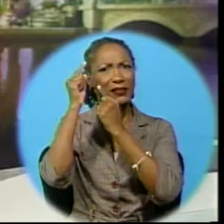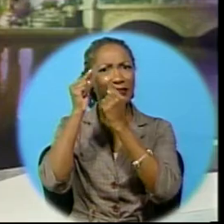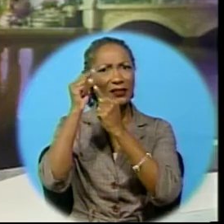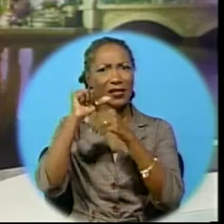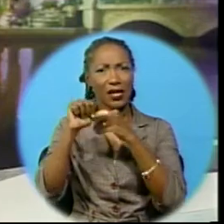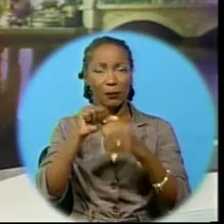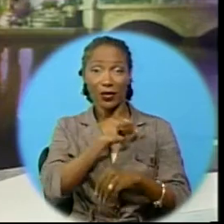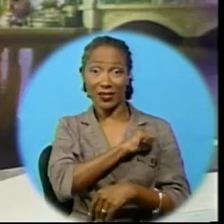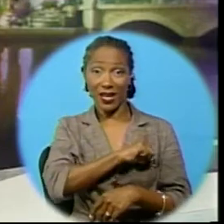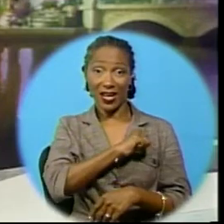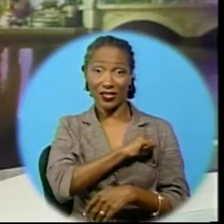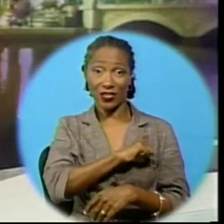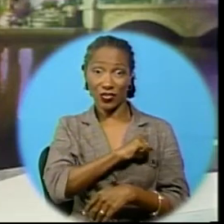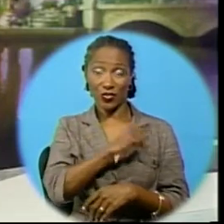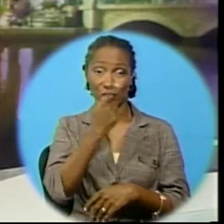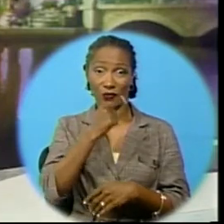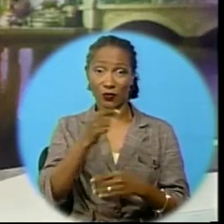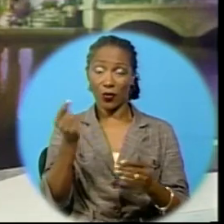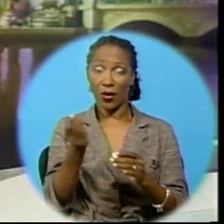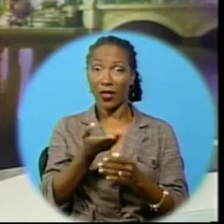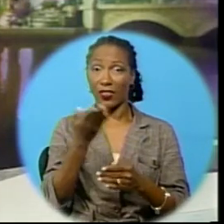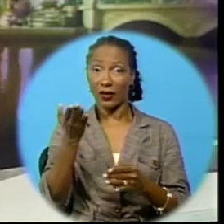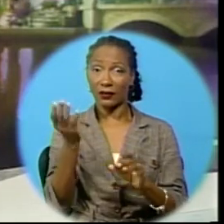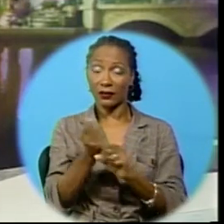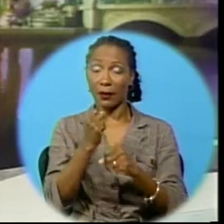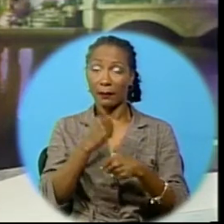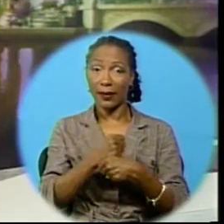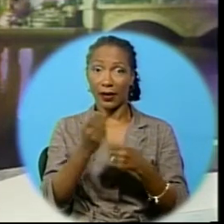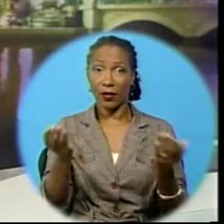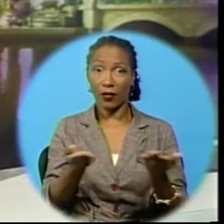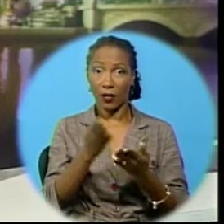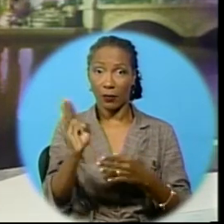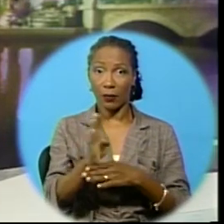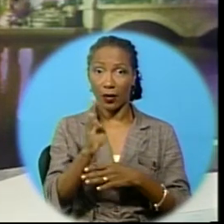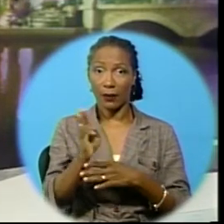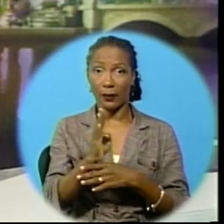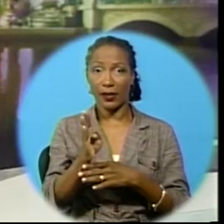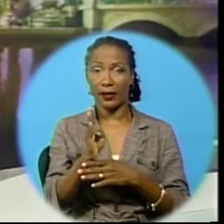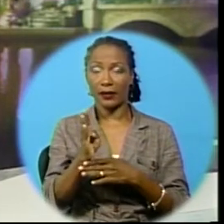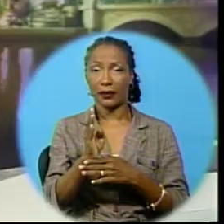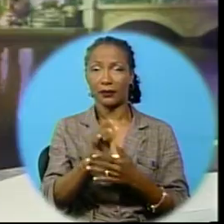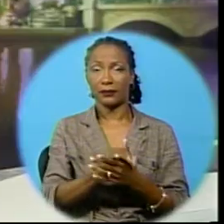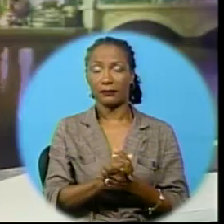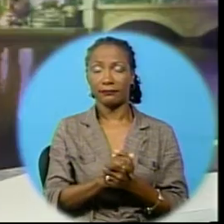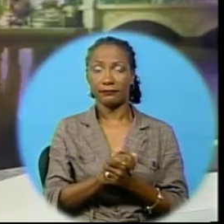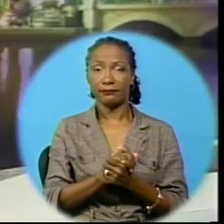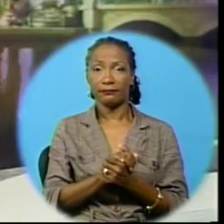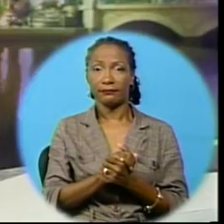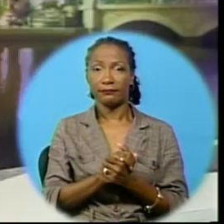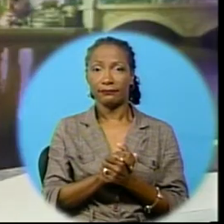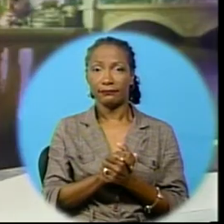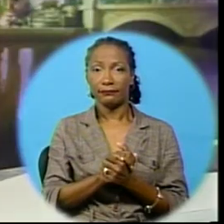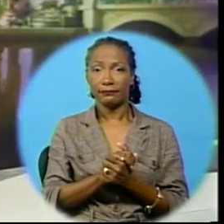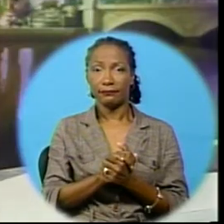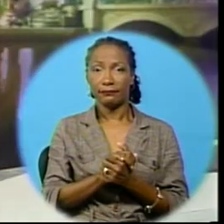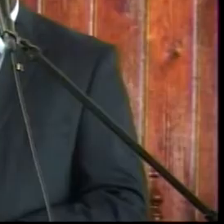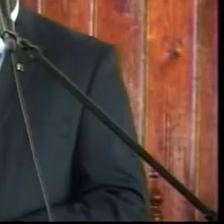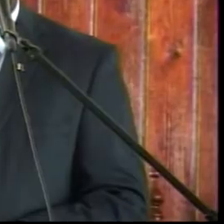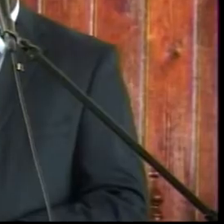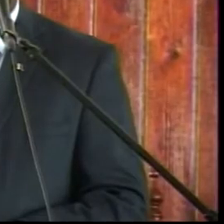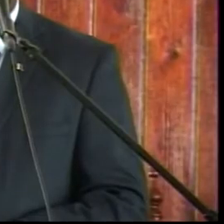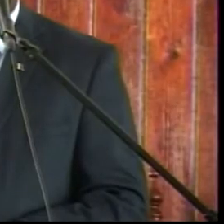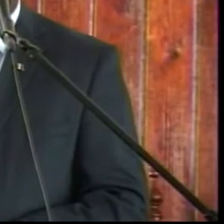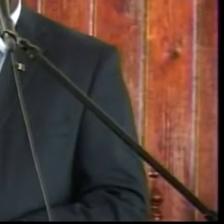towards local products. He says government has been working on trade agreements to facilitate more exportation. I